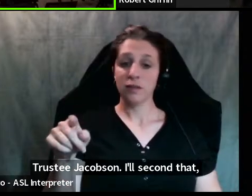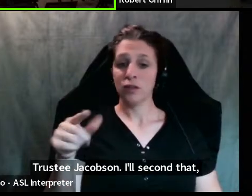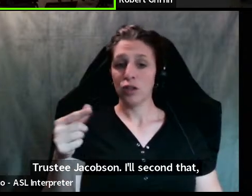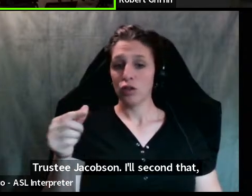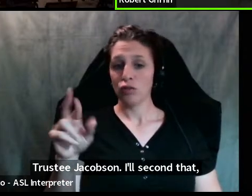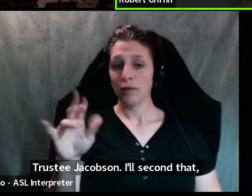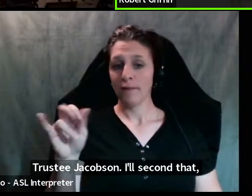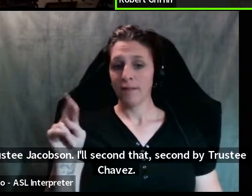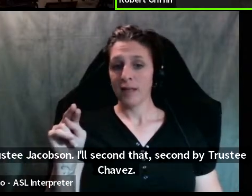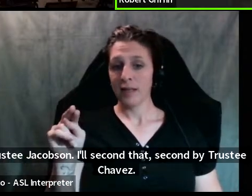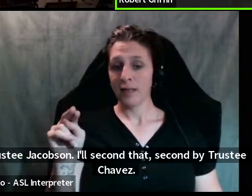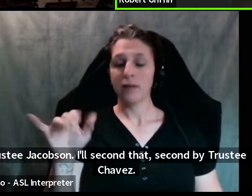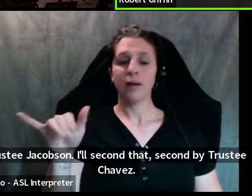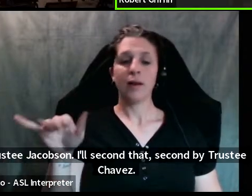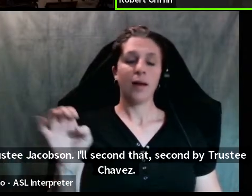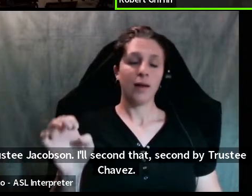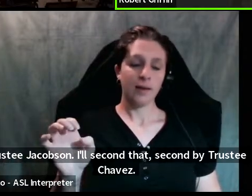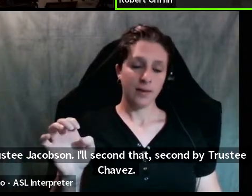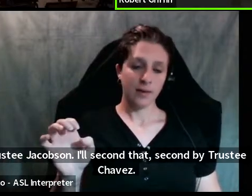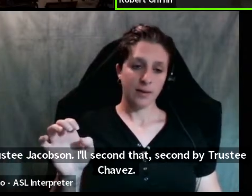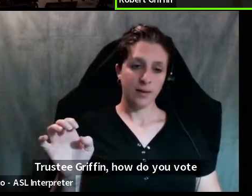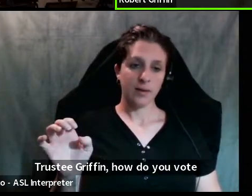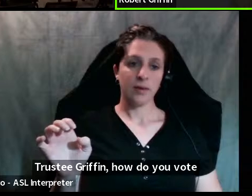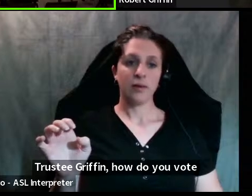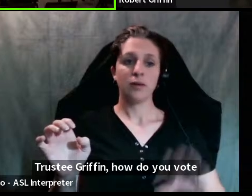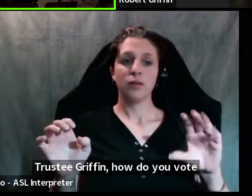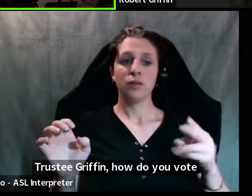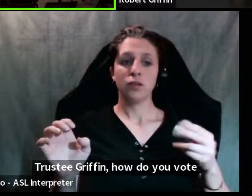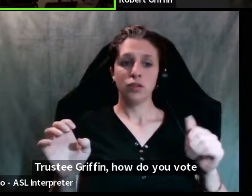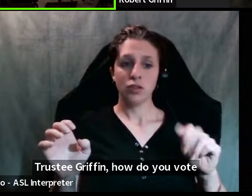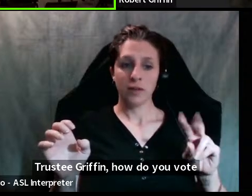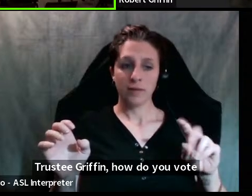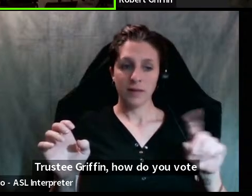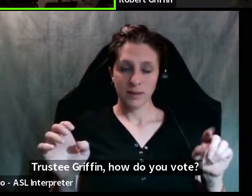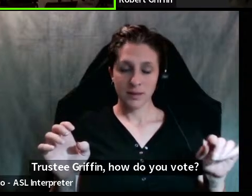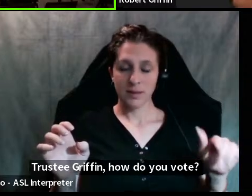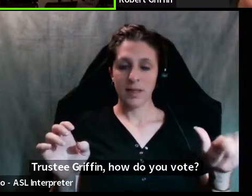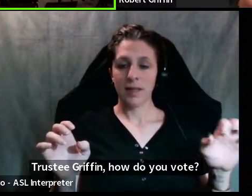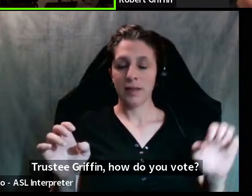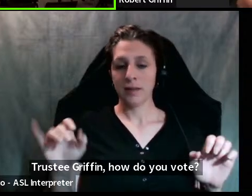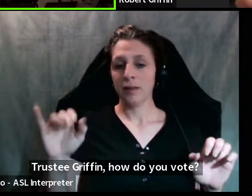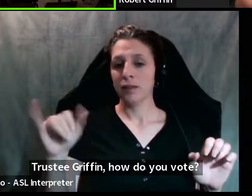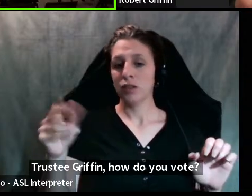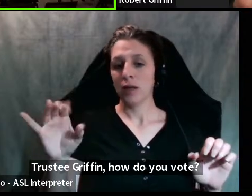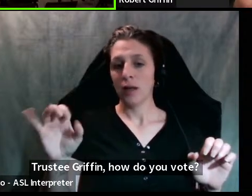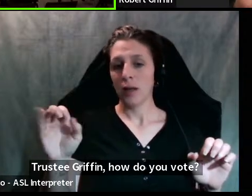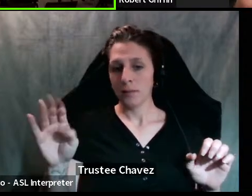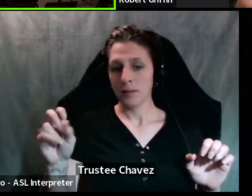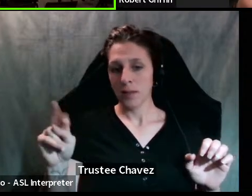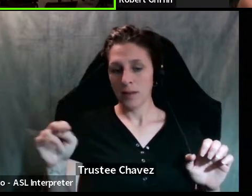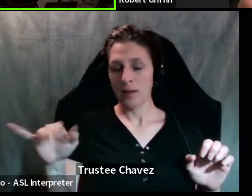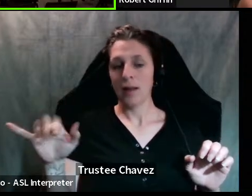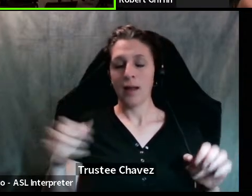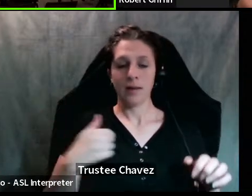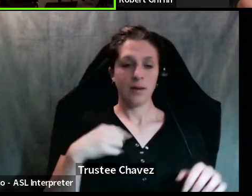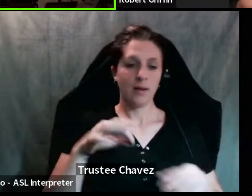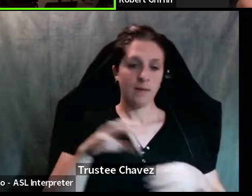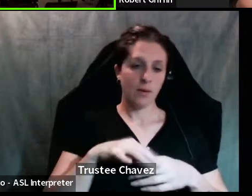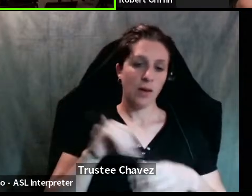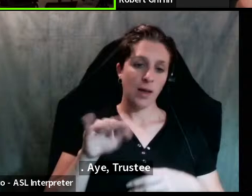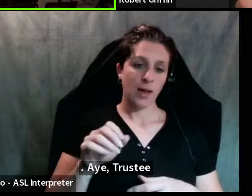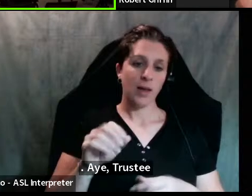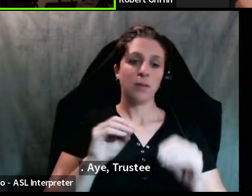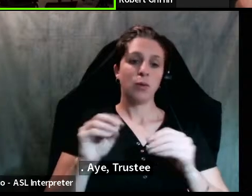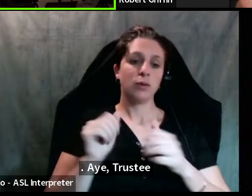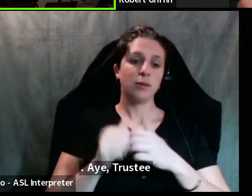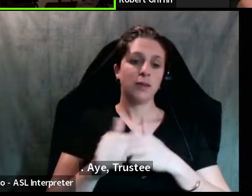vote? Aye. Trustee Chavez, Aye. trustee Jacobson, Aye. and I vote aye. Motion passes. Thank